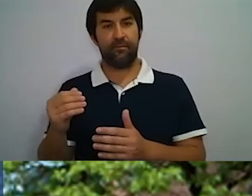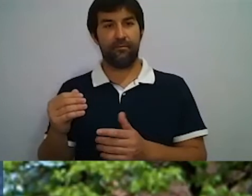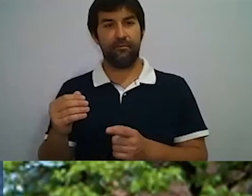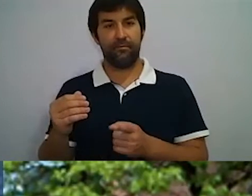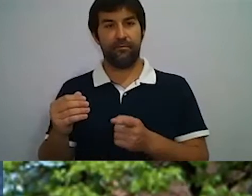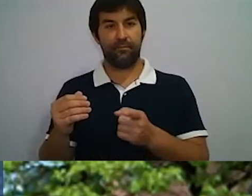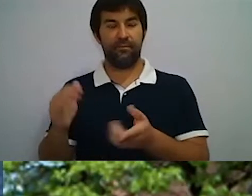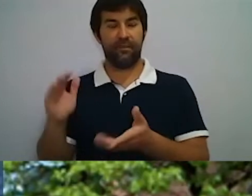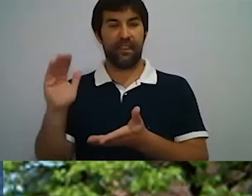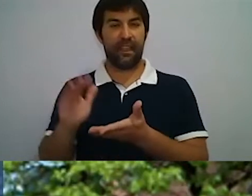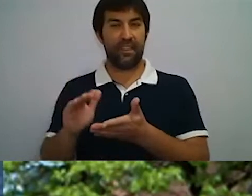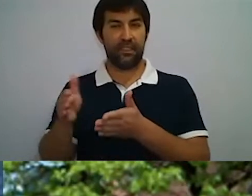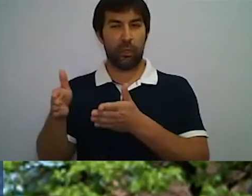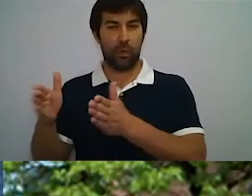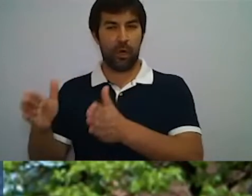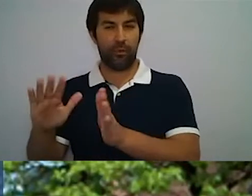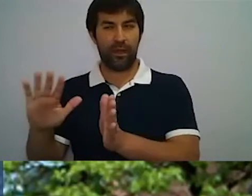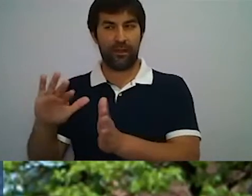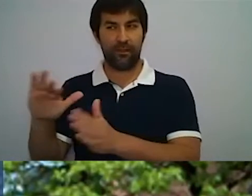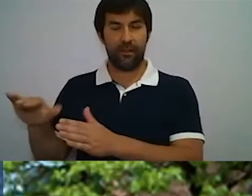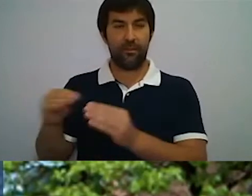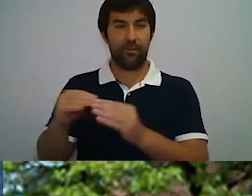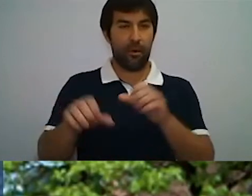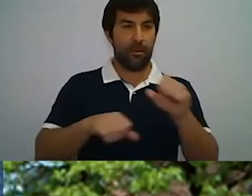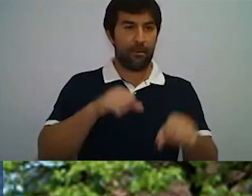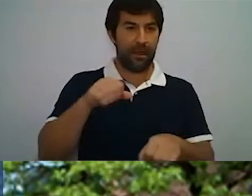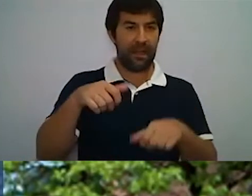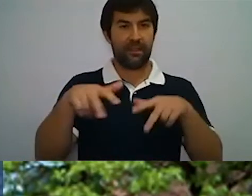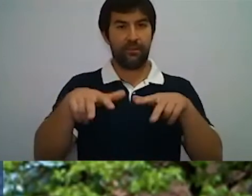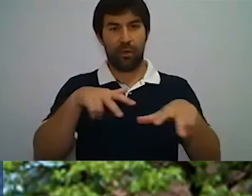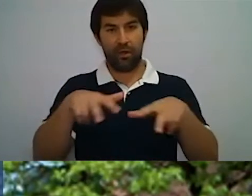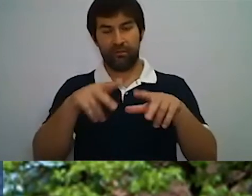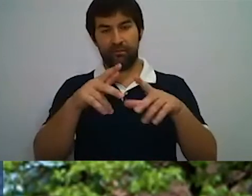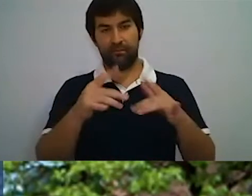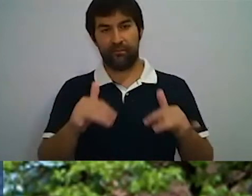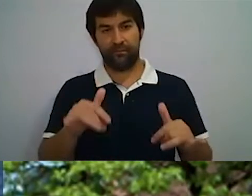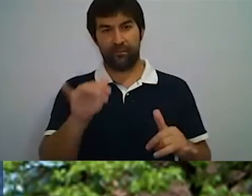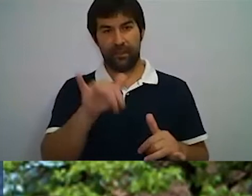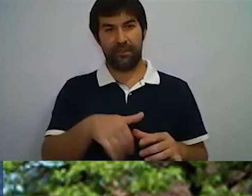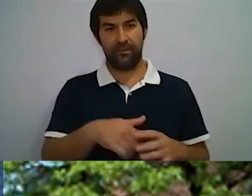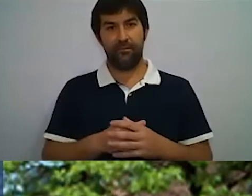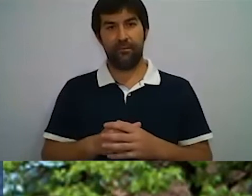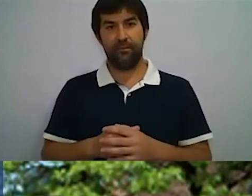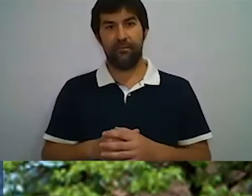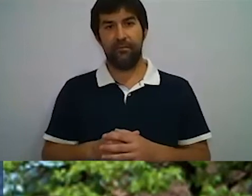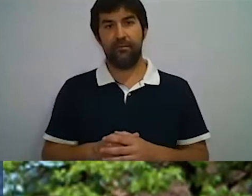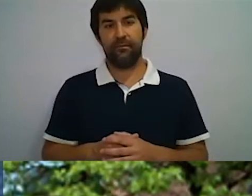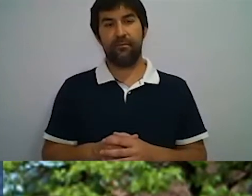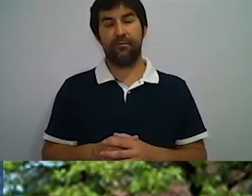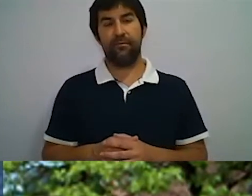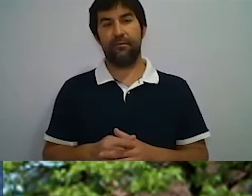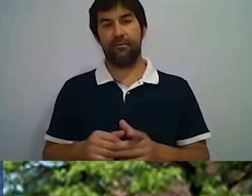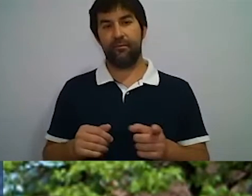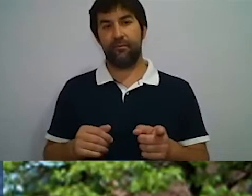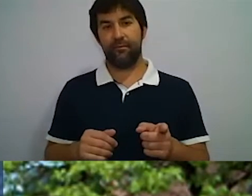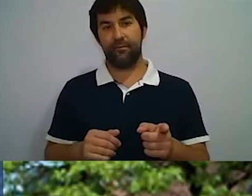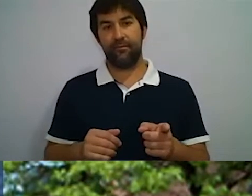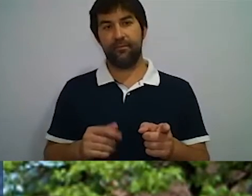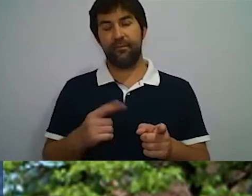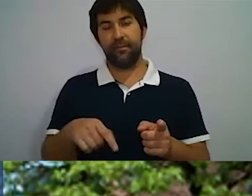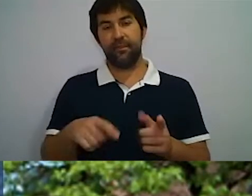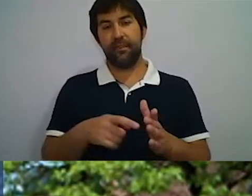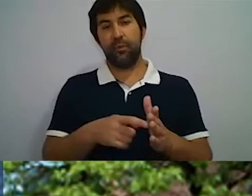much more connected to the systems of government than others. So we don't rely exclusively on